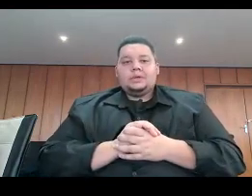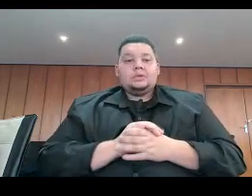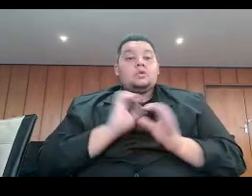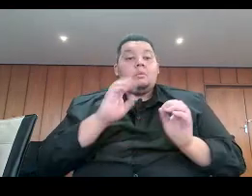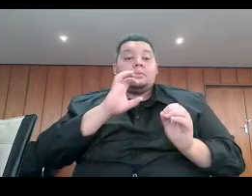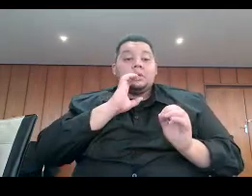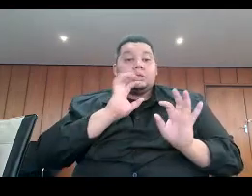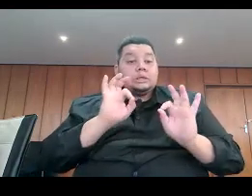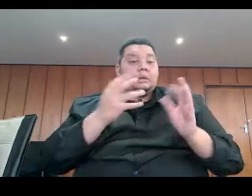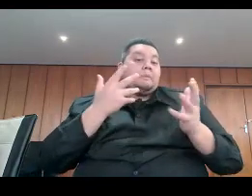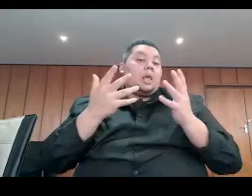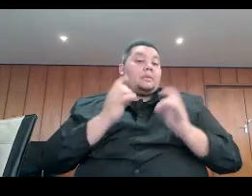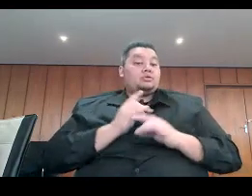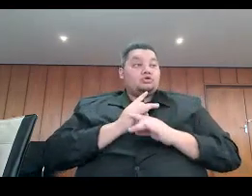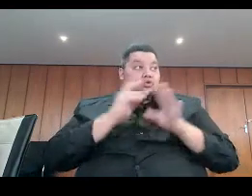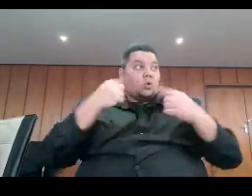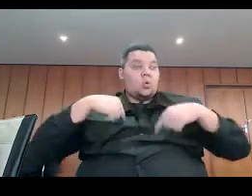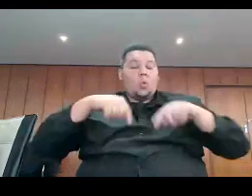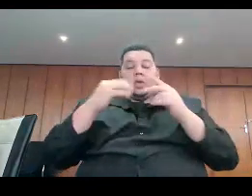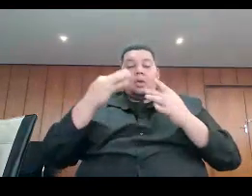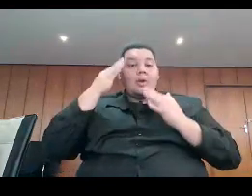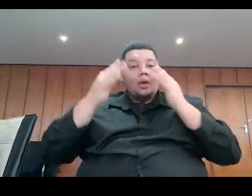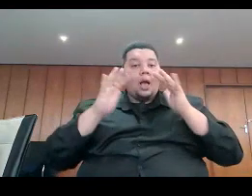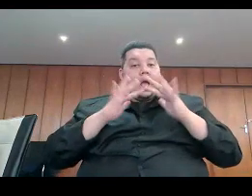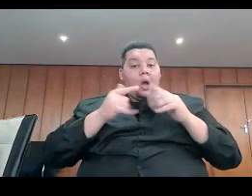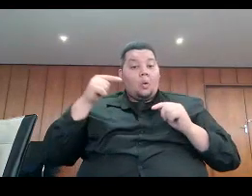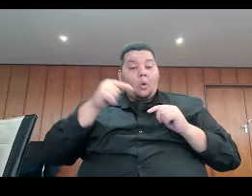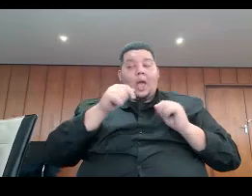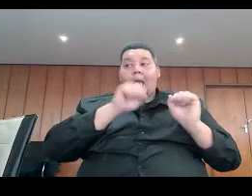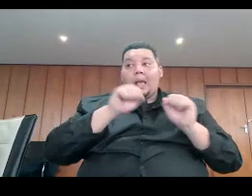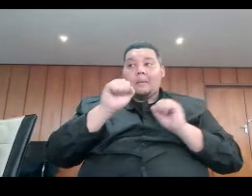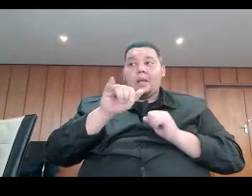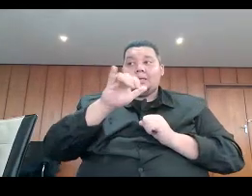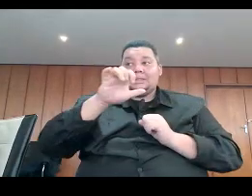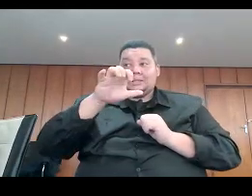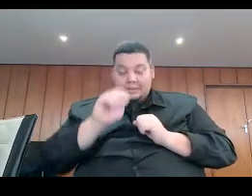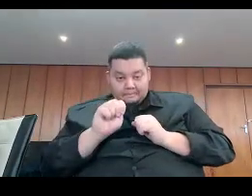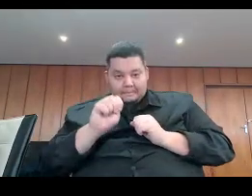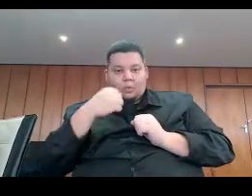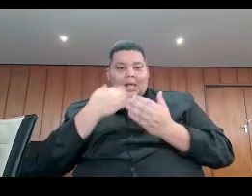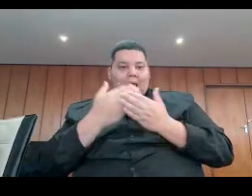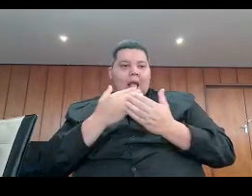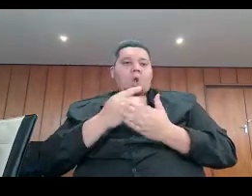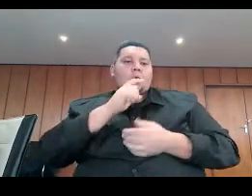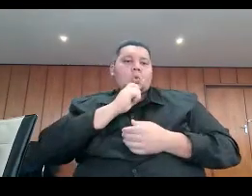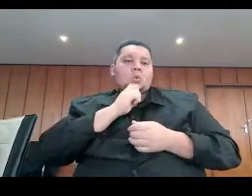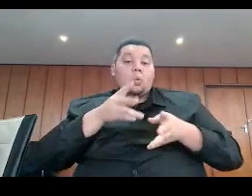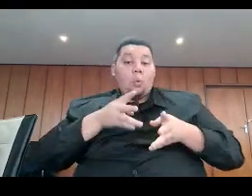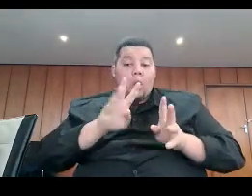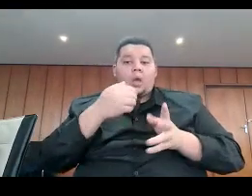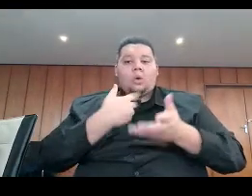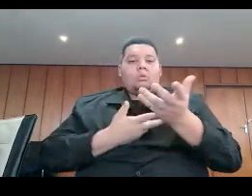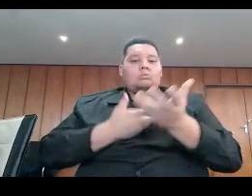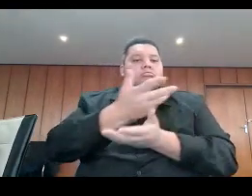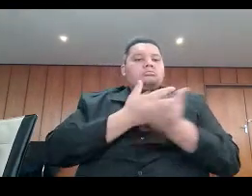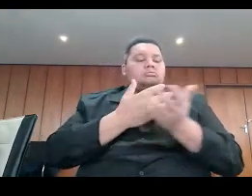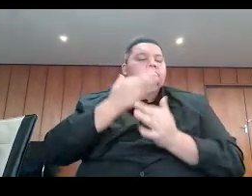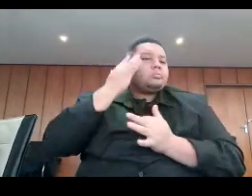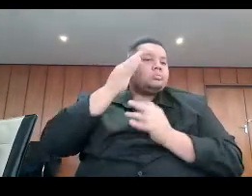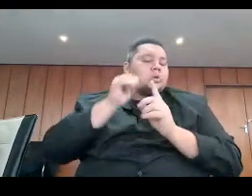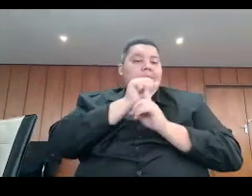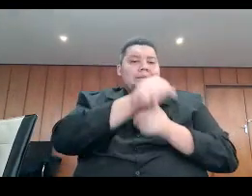the start of thinking about how ableism can actually be used as a way to think about discrimination in